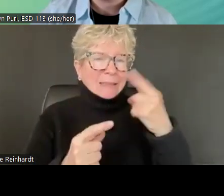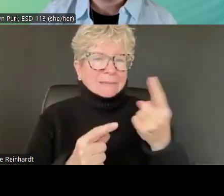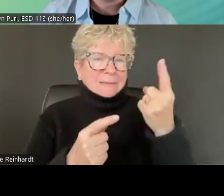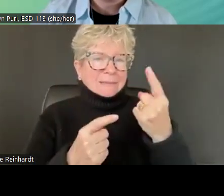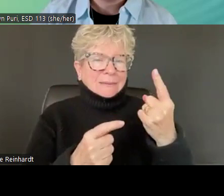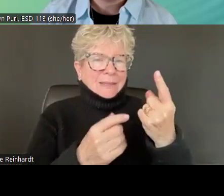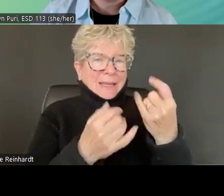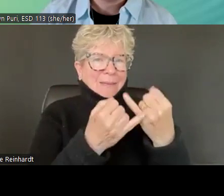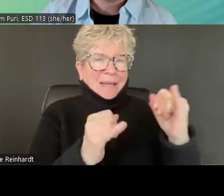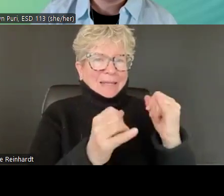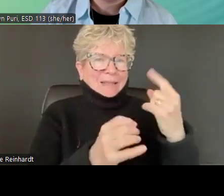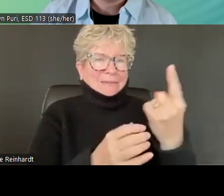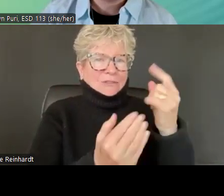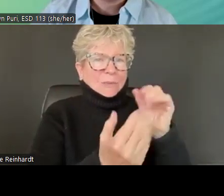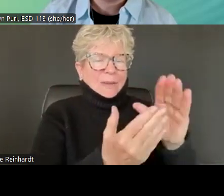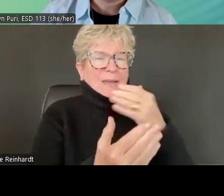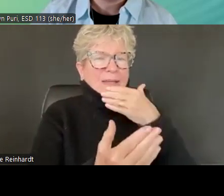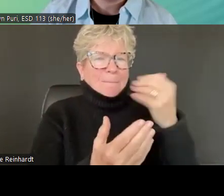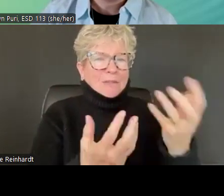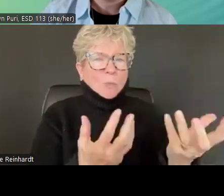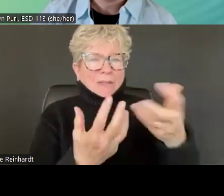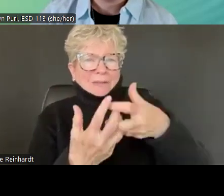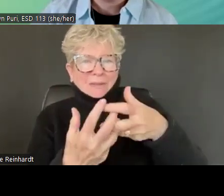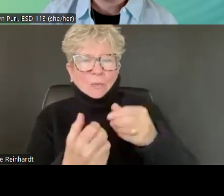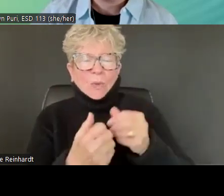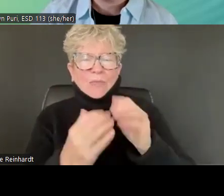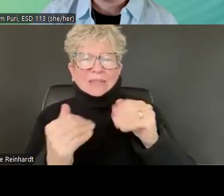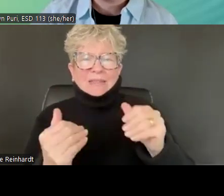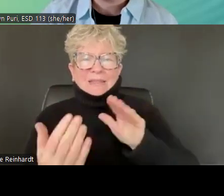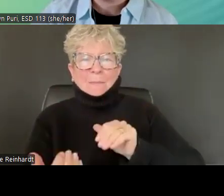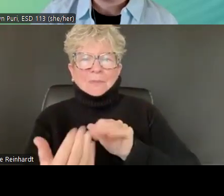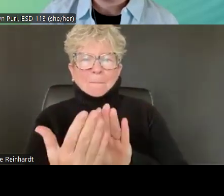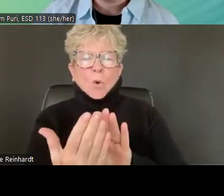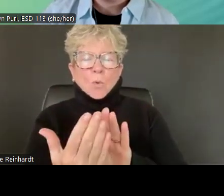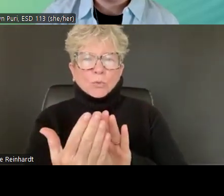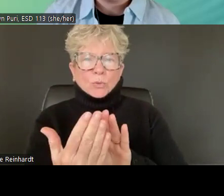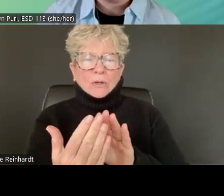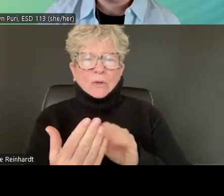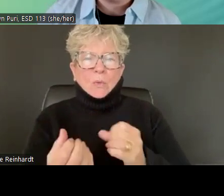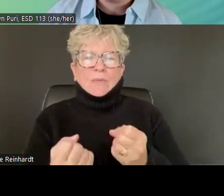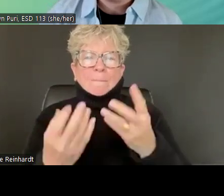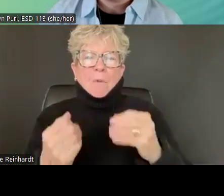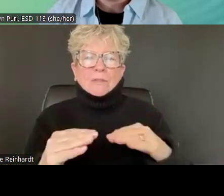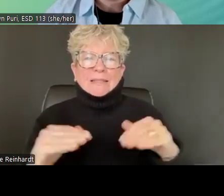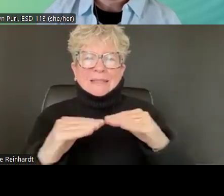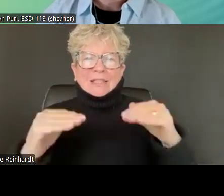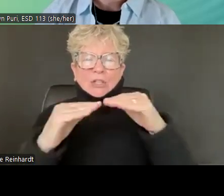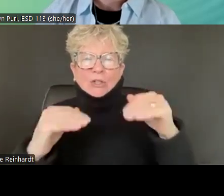effective when implemented as a systems approach through a multi-tiered systems